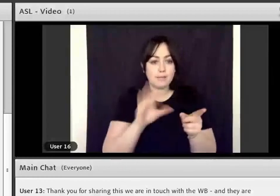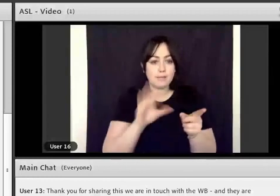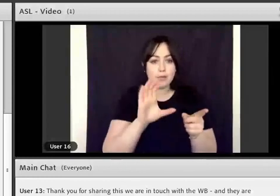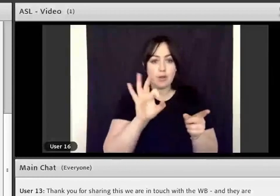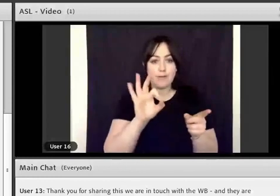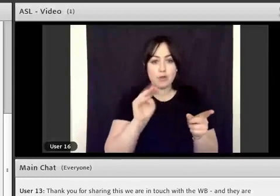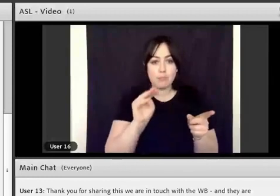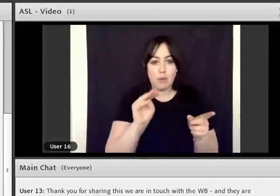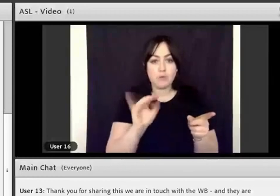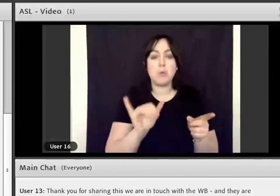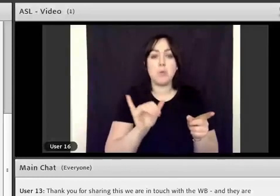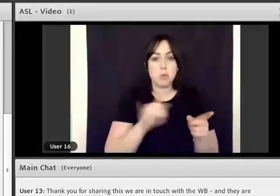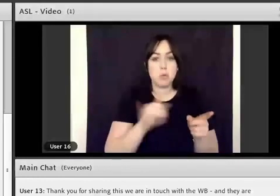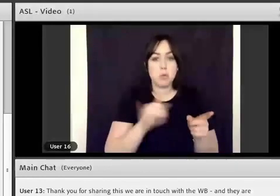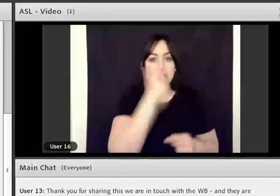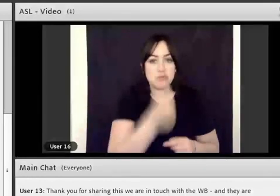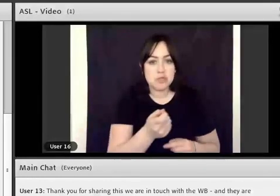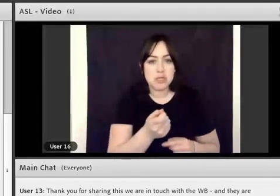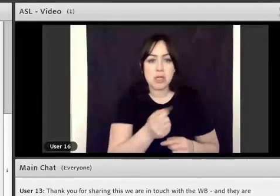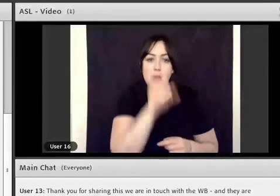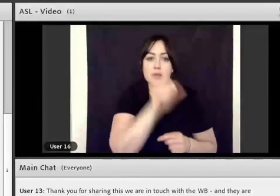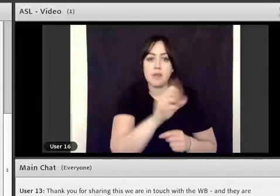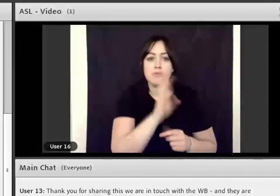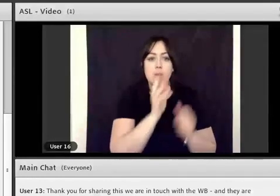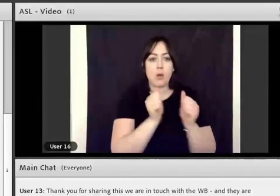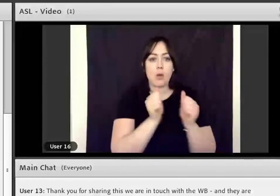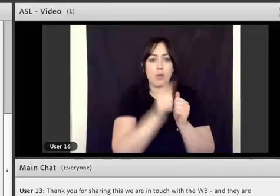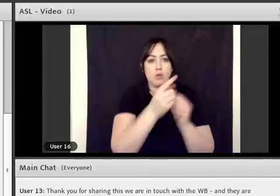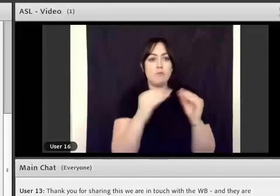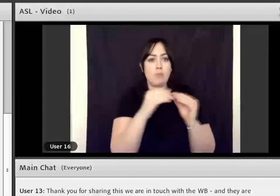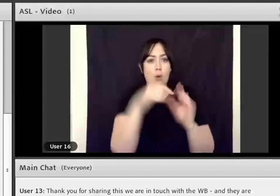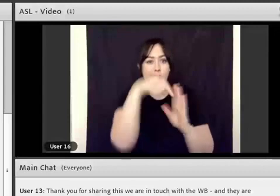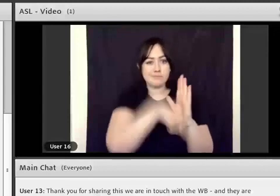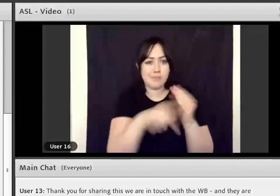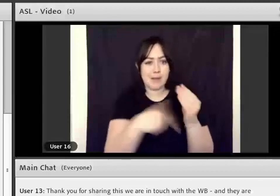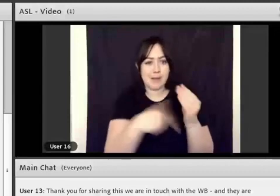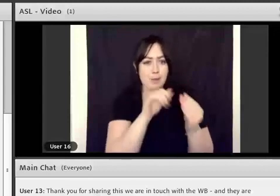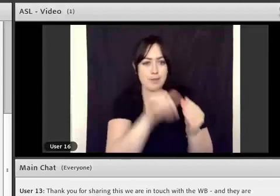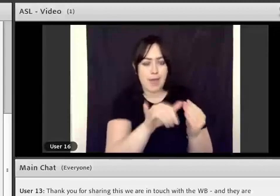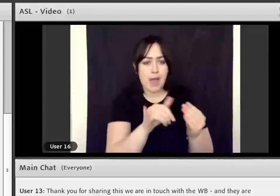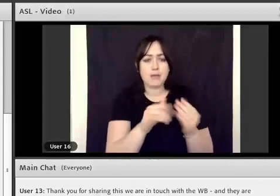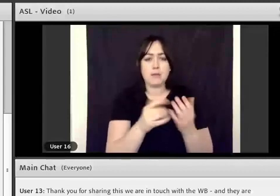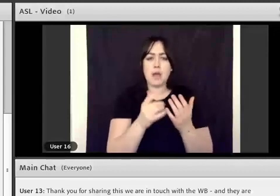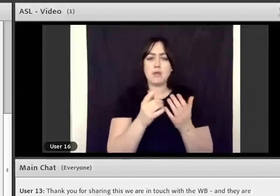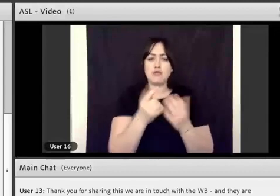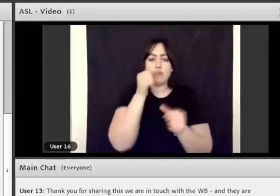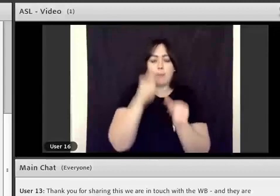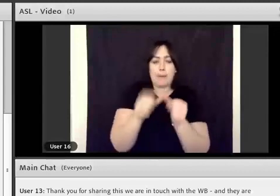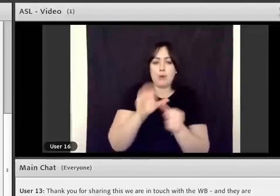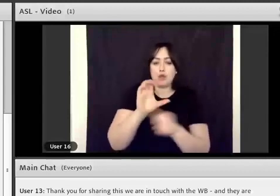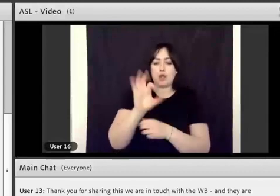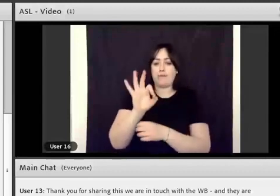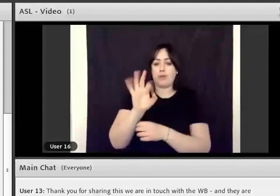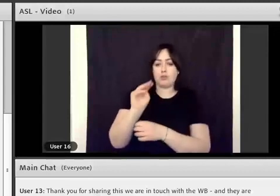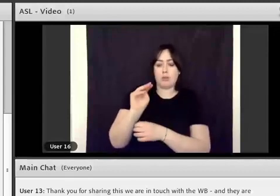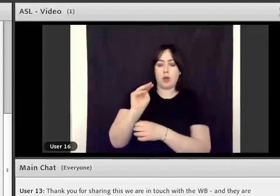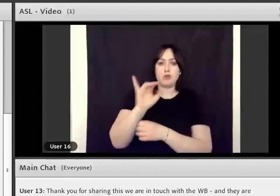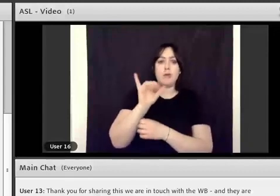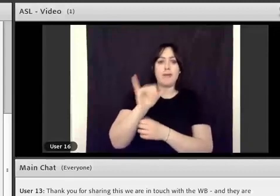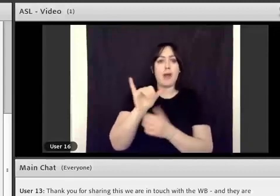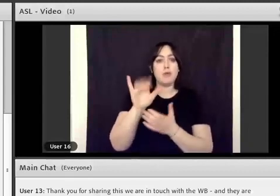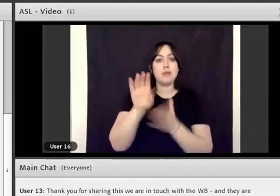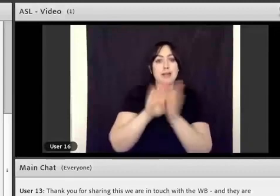what was going on there. But remember, and Claudia maybe can speak to this, the child functioning model was developed, designed, and tested for